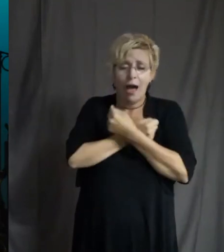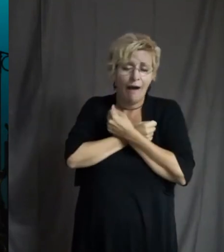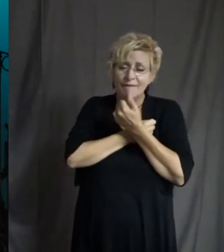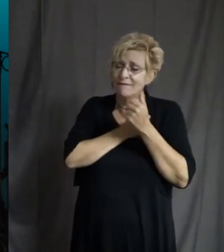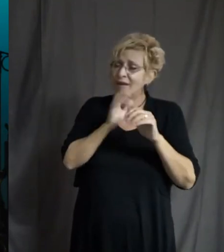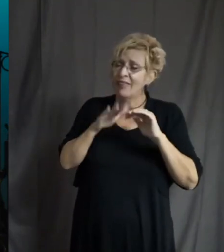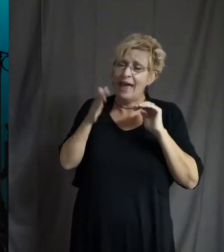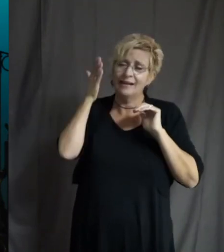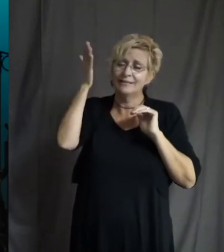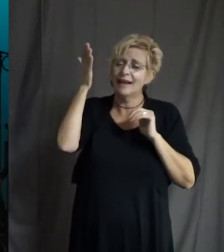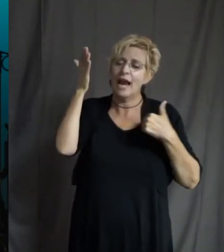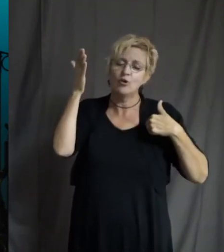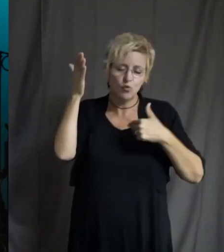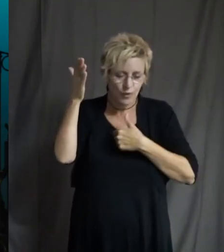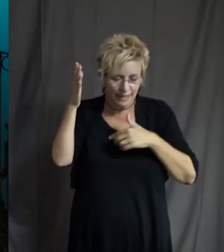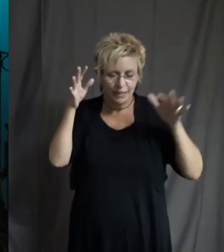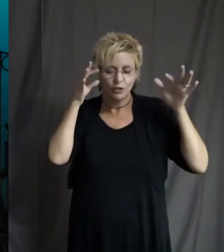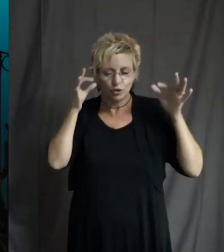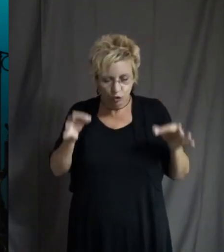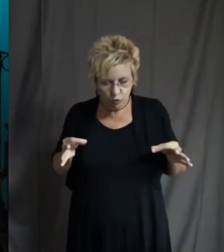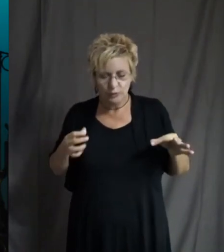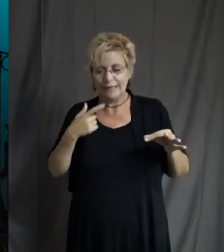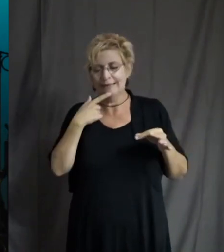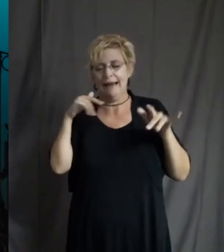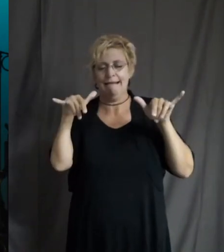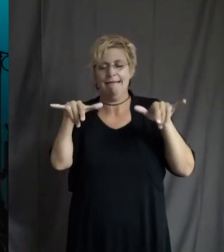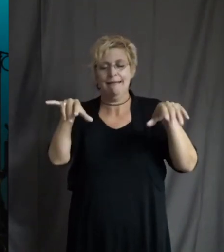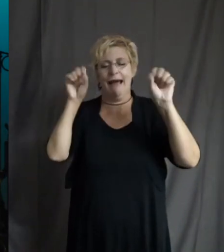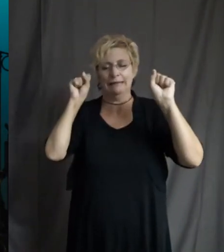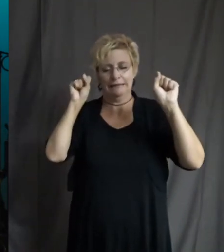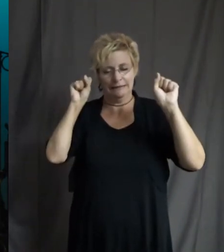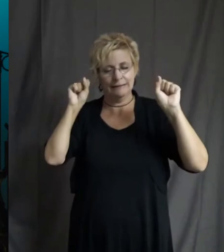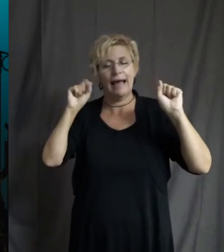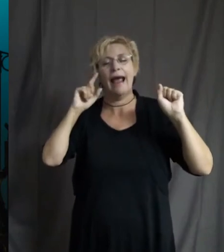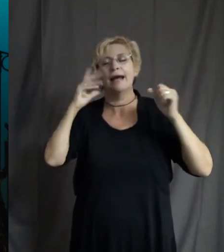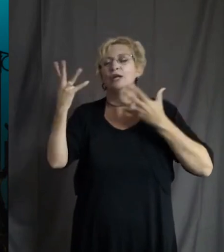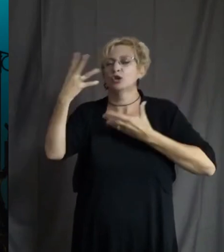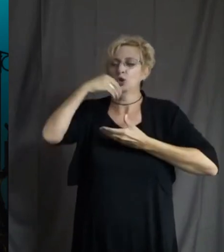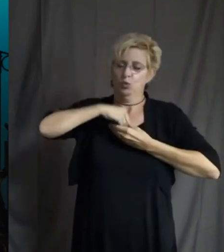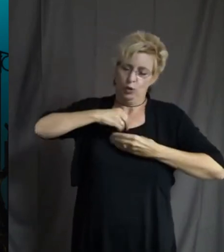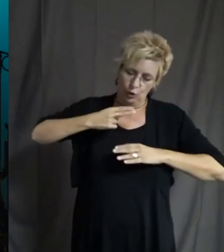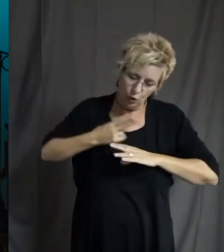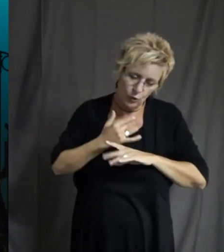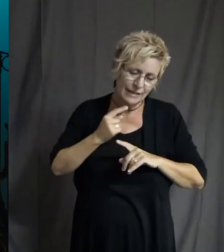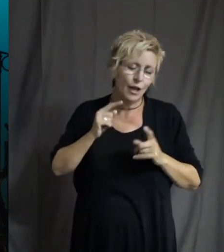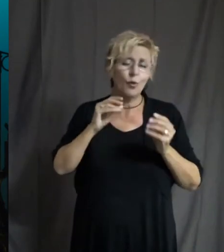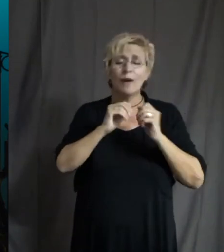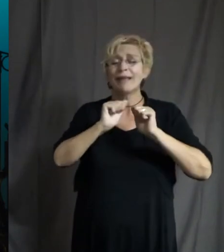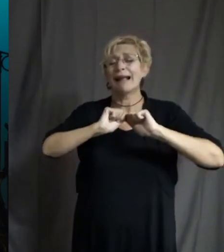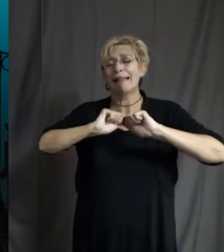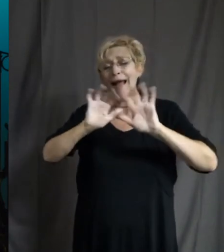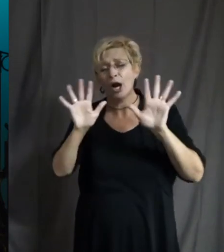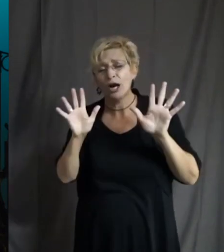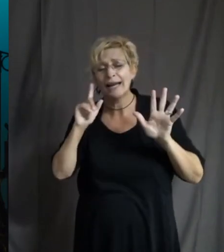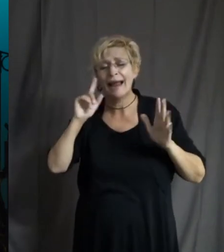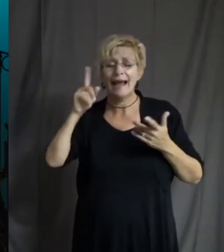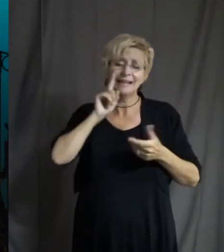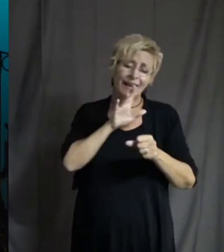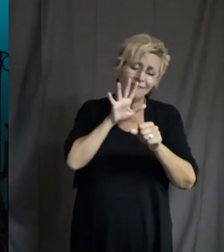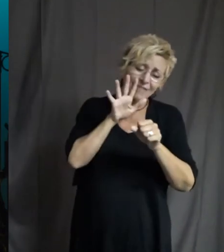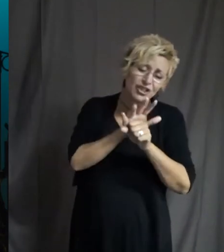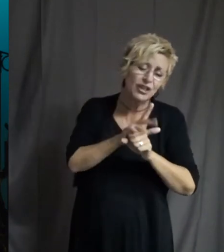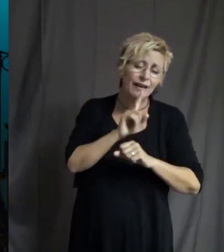greater love. And we only need choose to say yes to it and to use it with